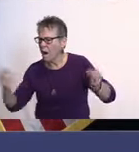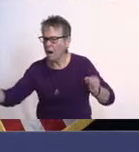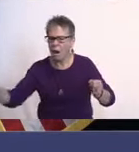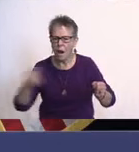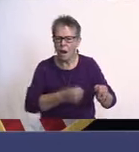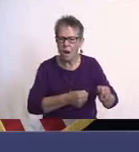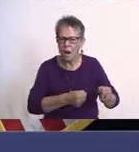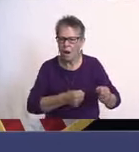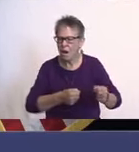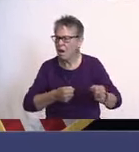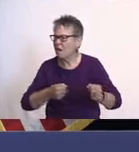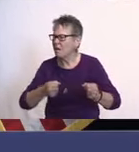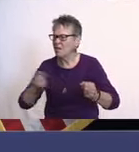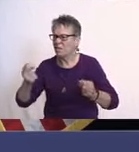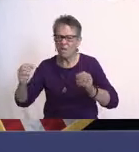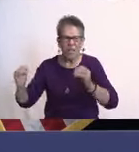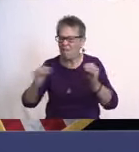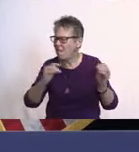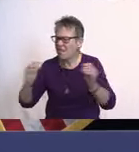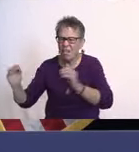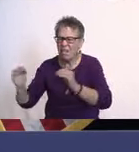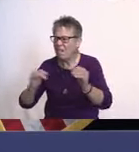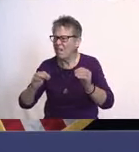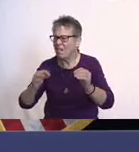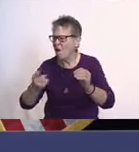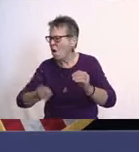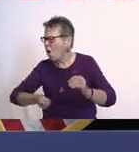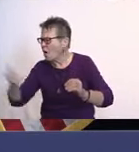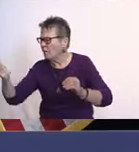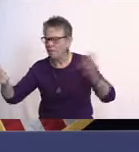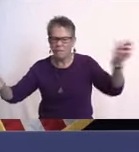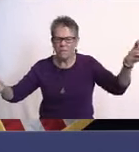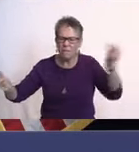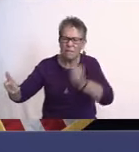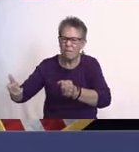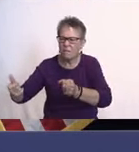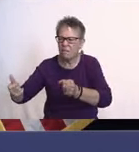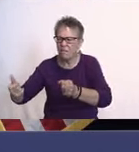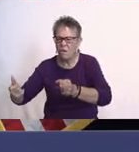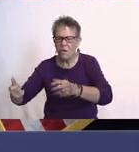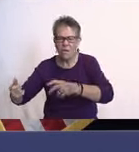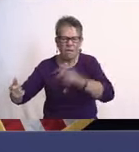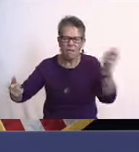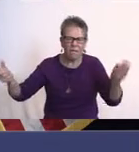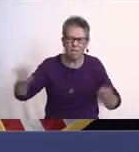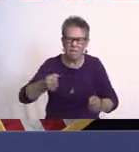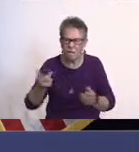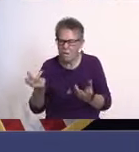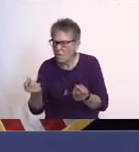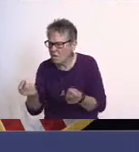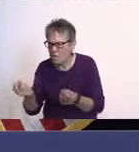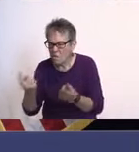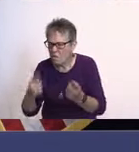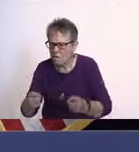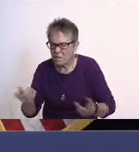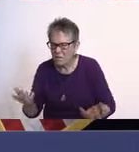voting rights. How does this nomination of Ms. Hobson square with your support for voters and their right to choose their